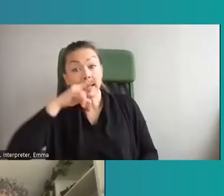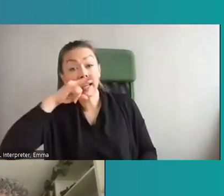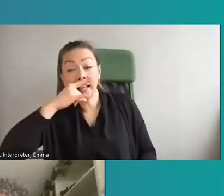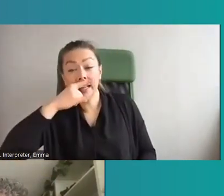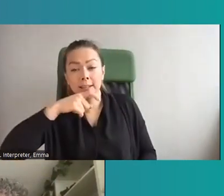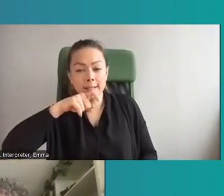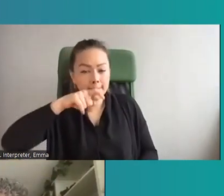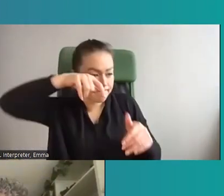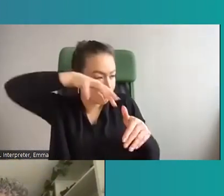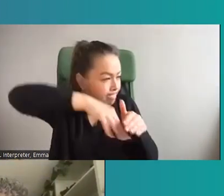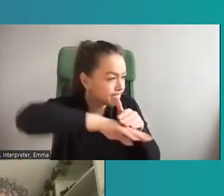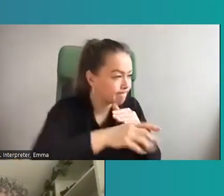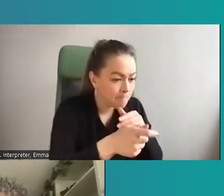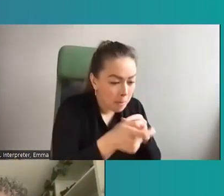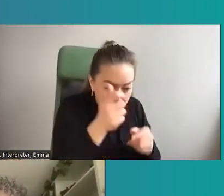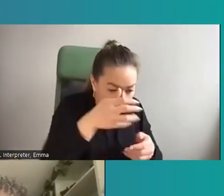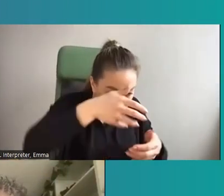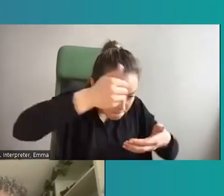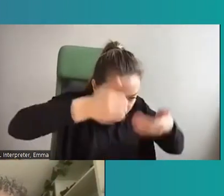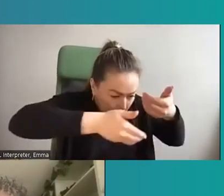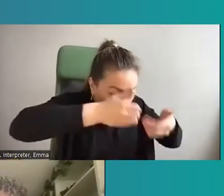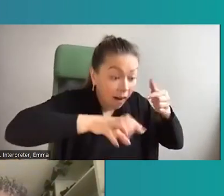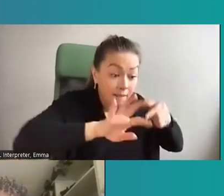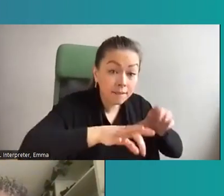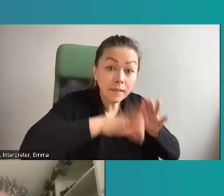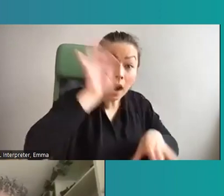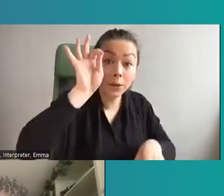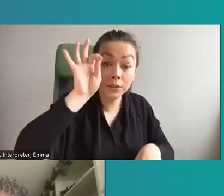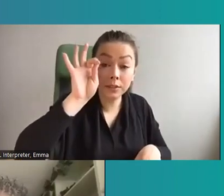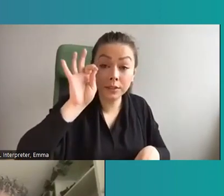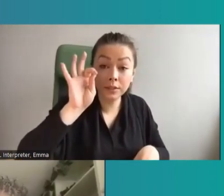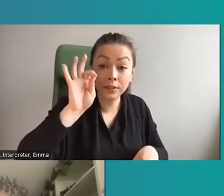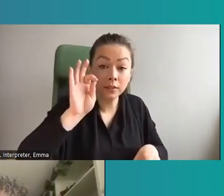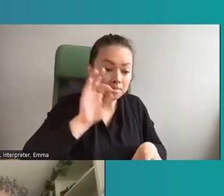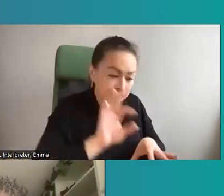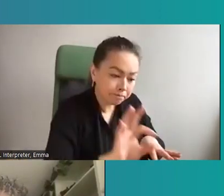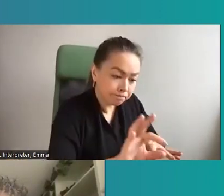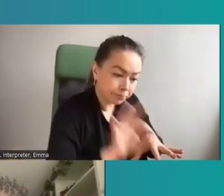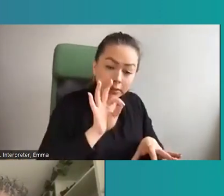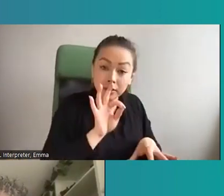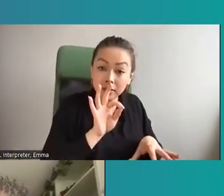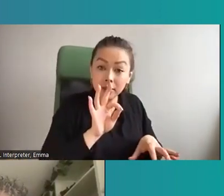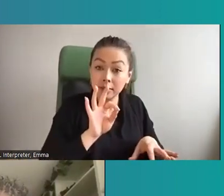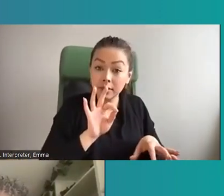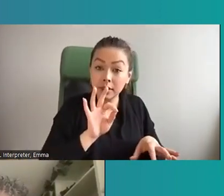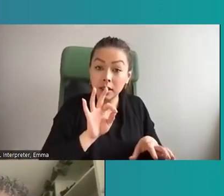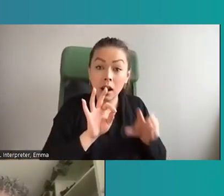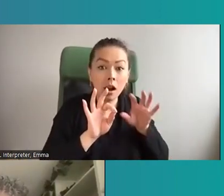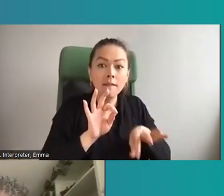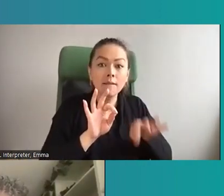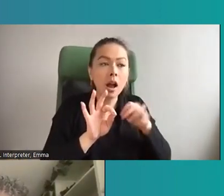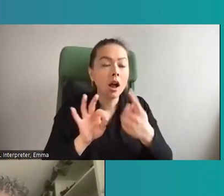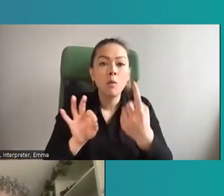wild strawberries. And when they find one and they say, oh, there's one, and they're so